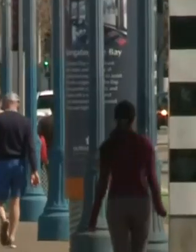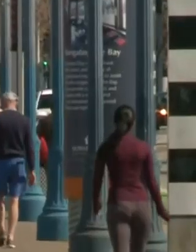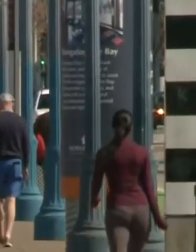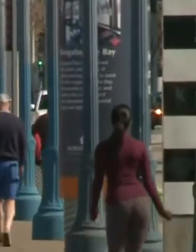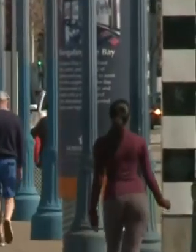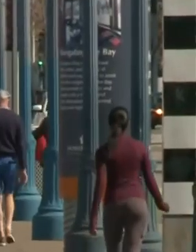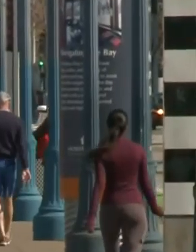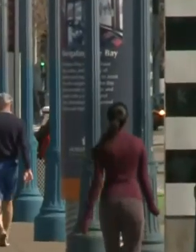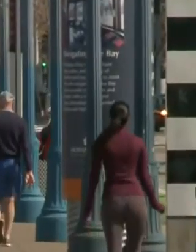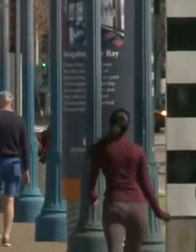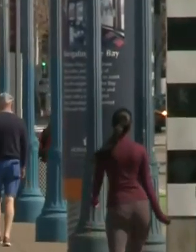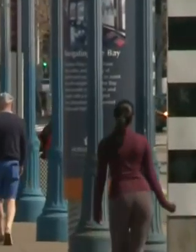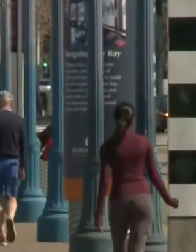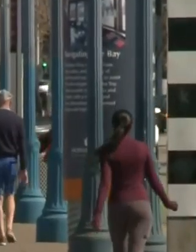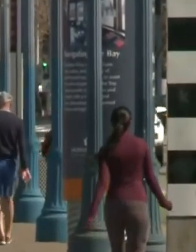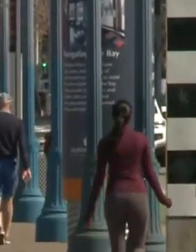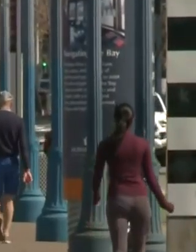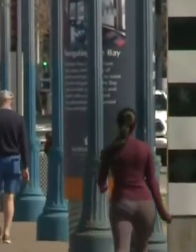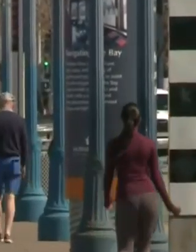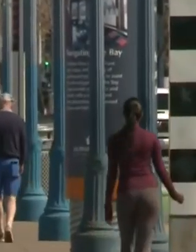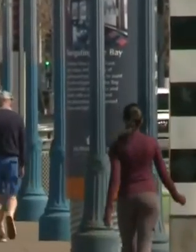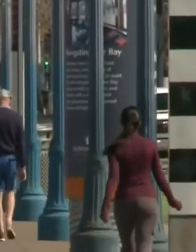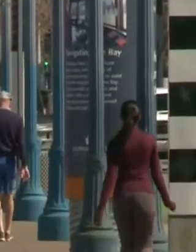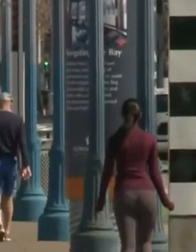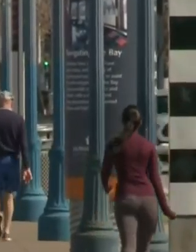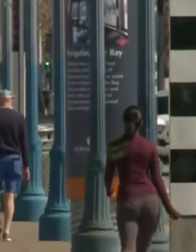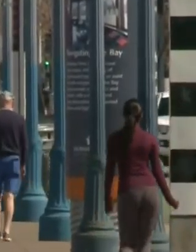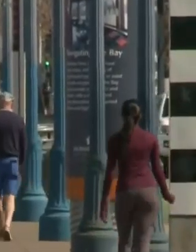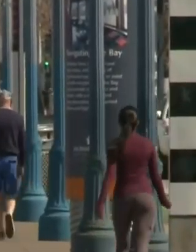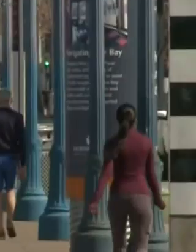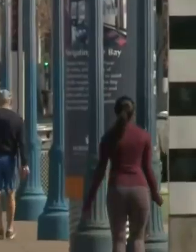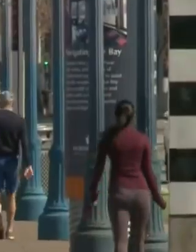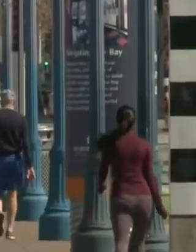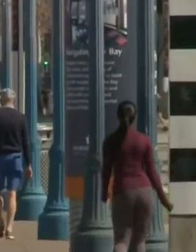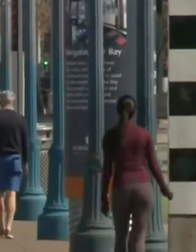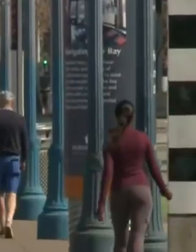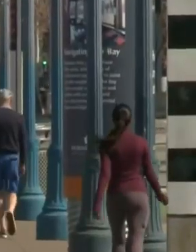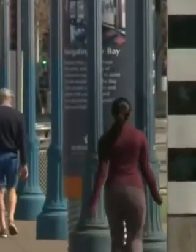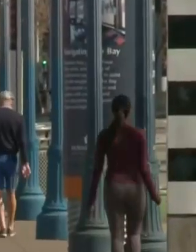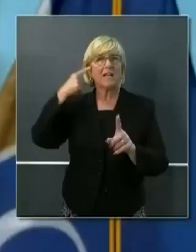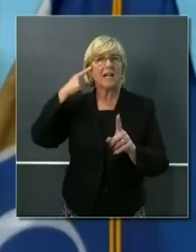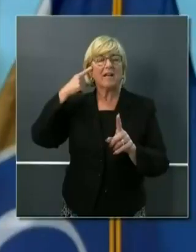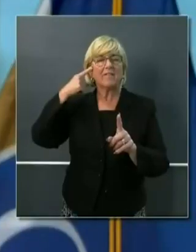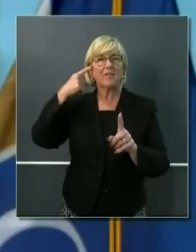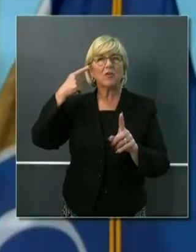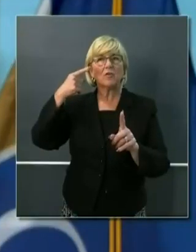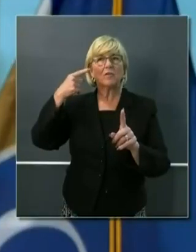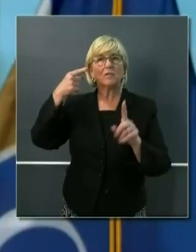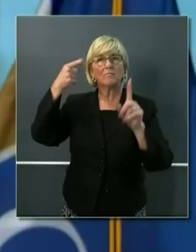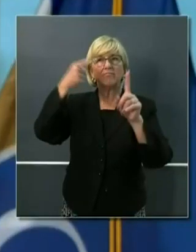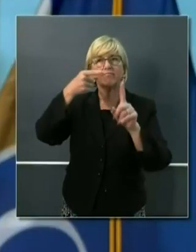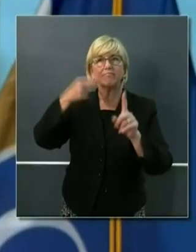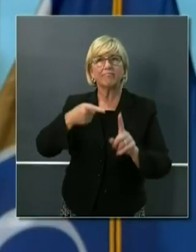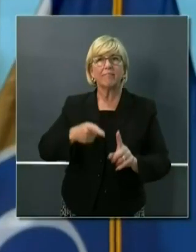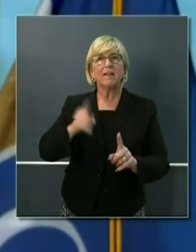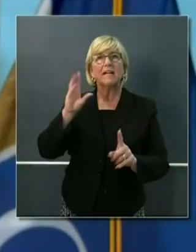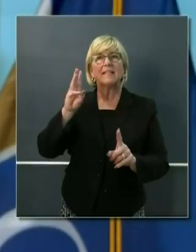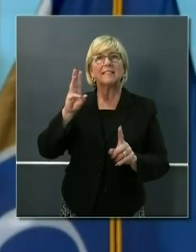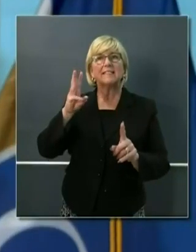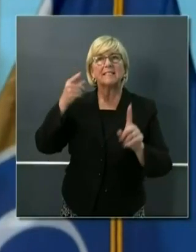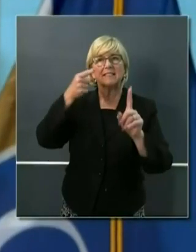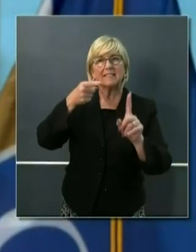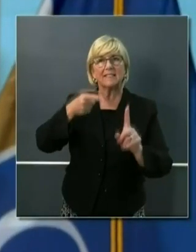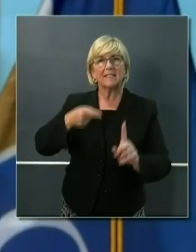date. Those looking for a hard and fast date to end the statewide stay-at-home orders did not get that answer at today's briefing. A couple of